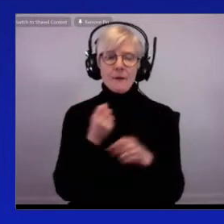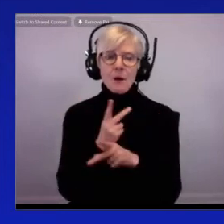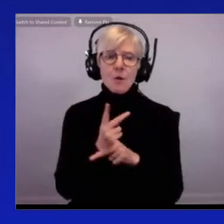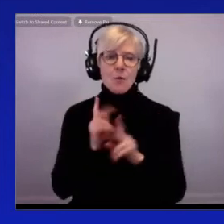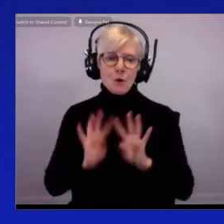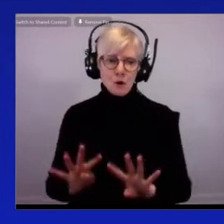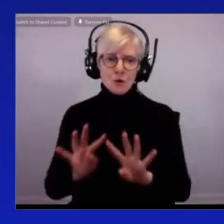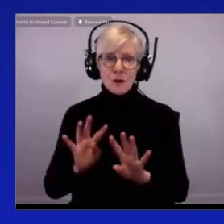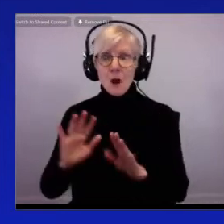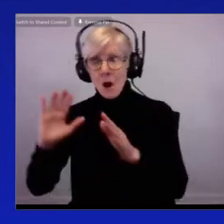and community.